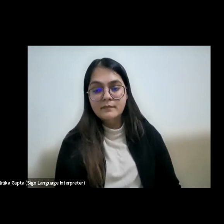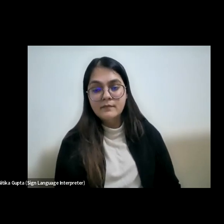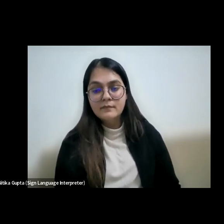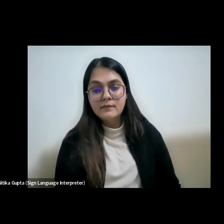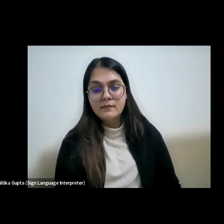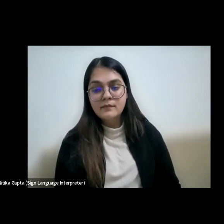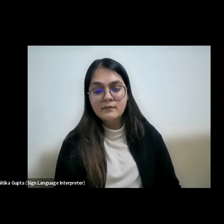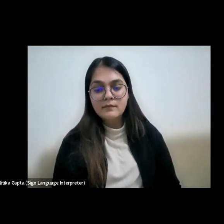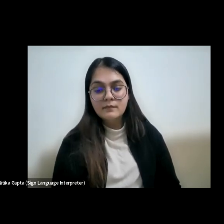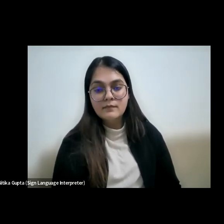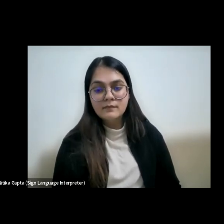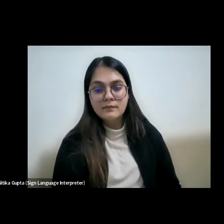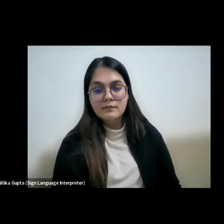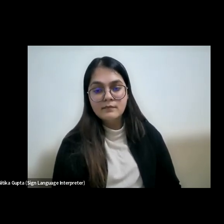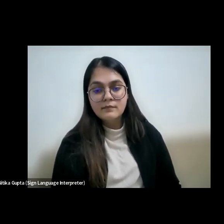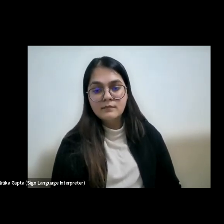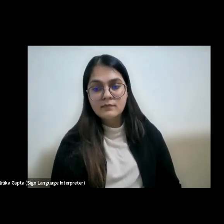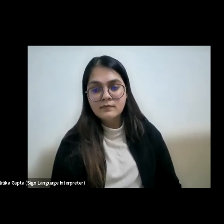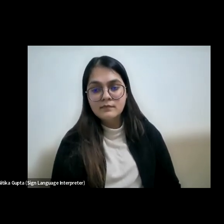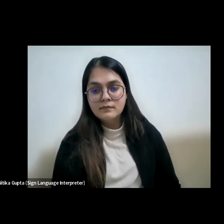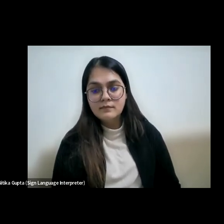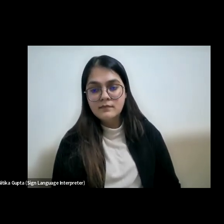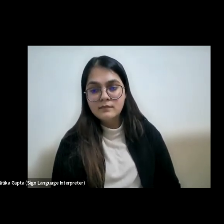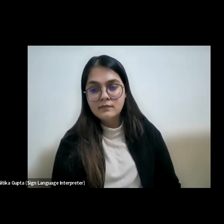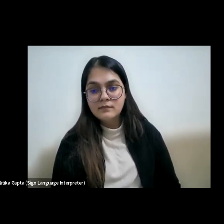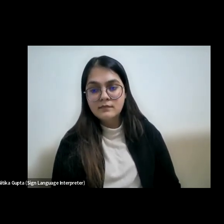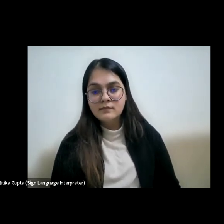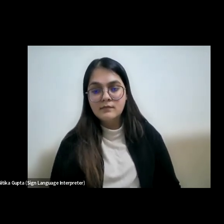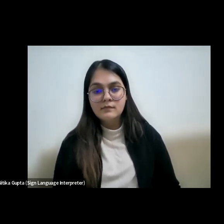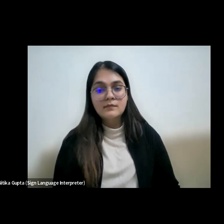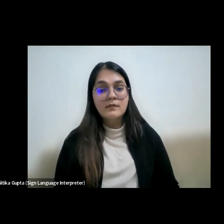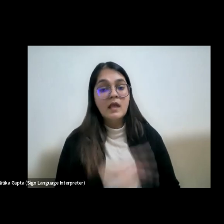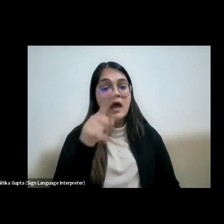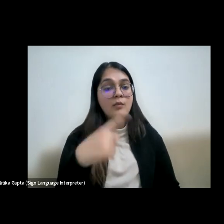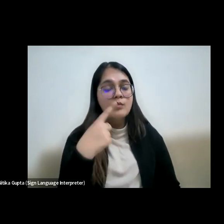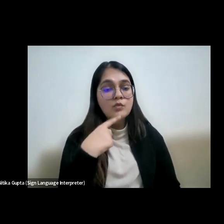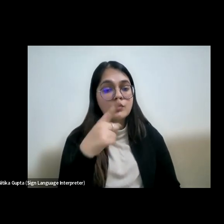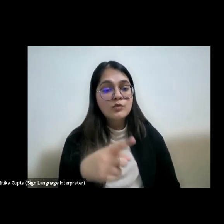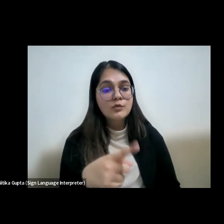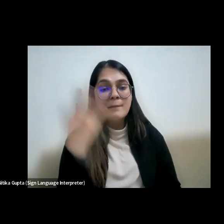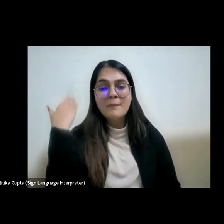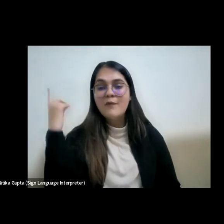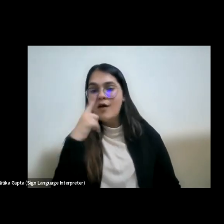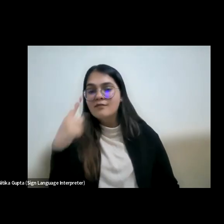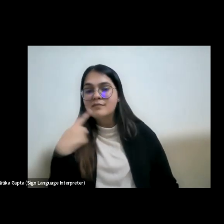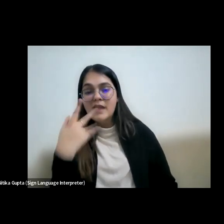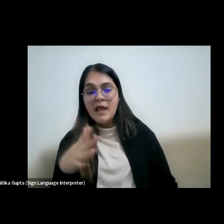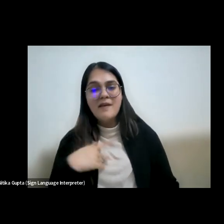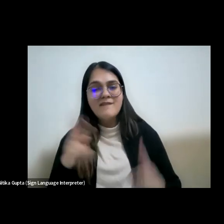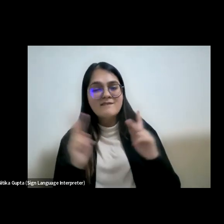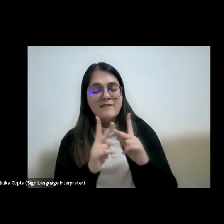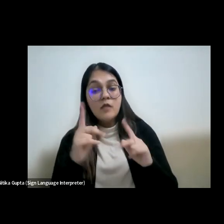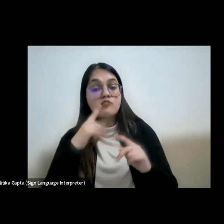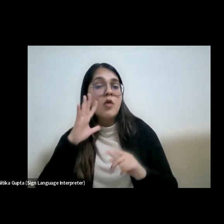Justice Gita Mittal, not Justice Deepak Gupta. But as Ritwika mentioned, we do have a very eminent